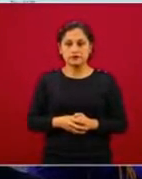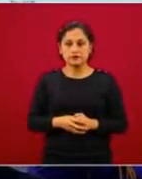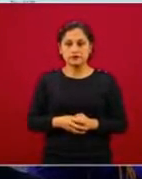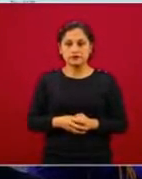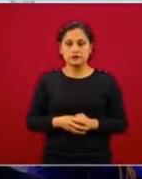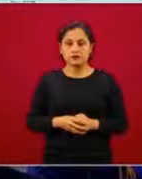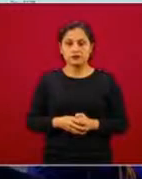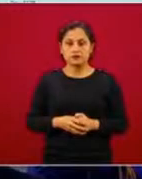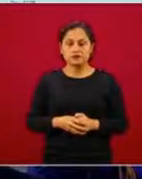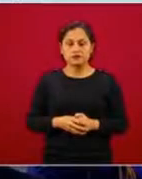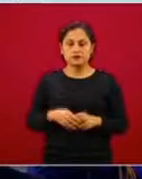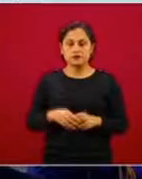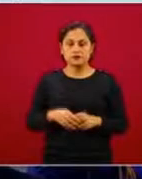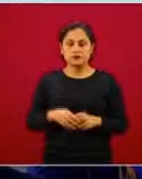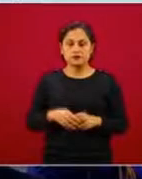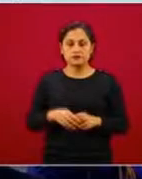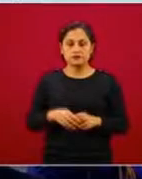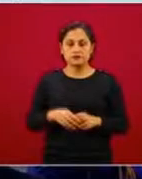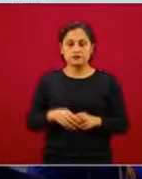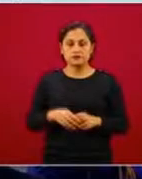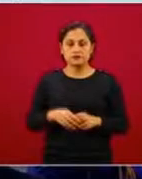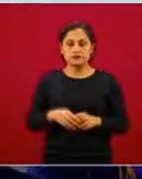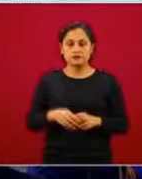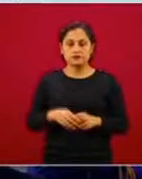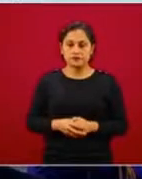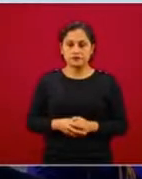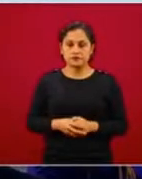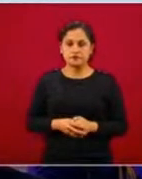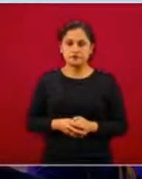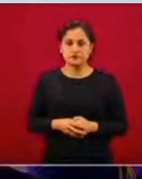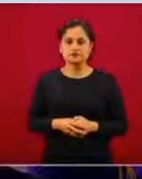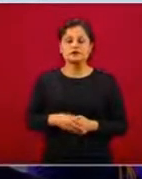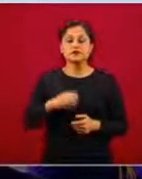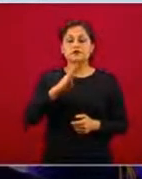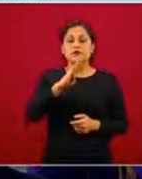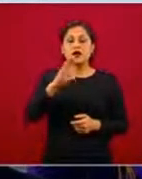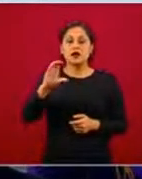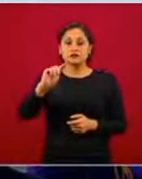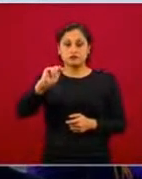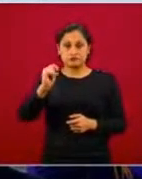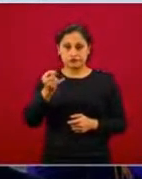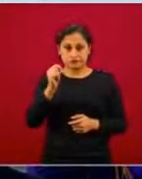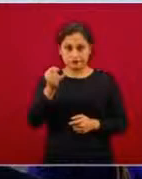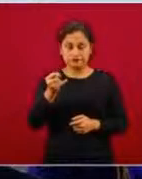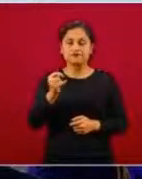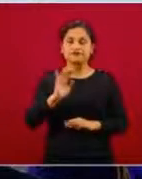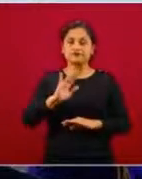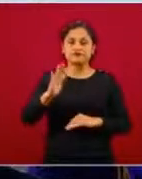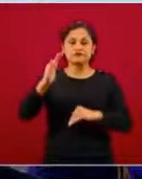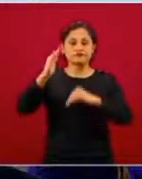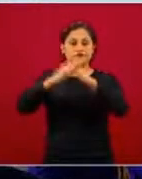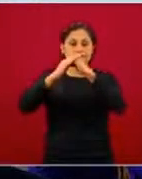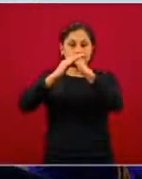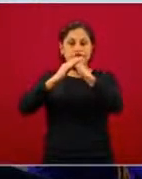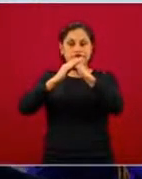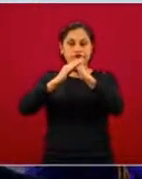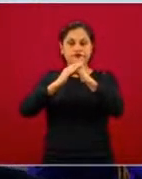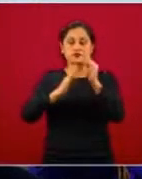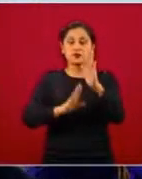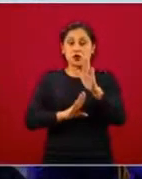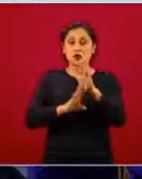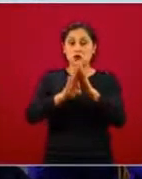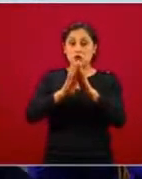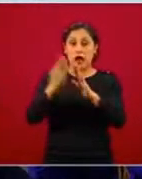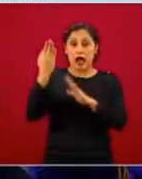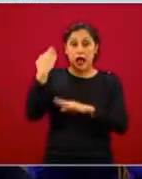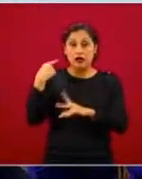gone over the projection. Next. This is Tijuana, Baja California. Also, we can see it got to